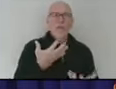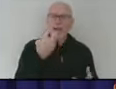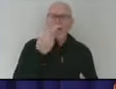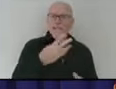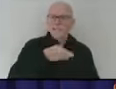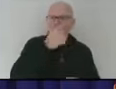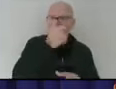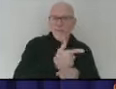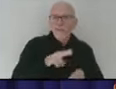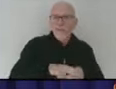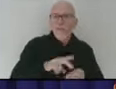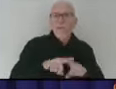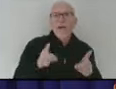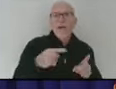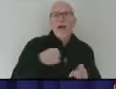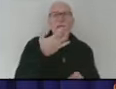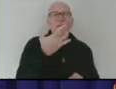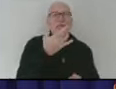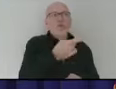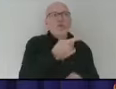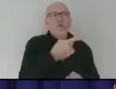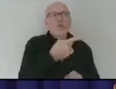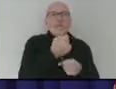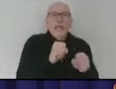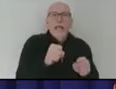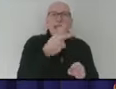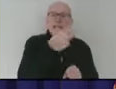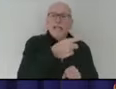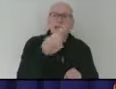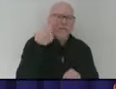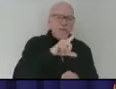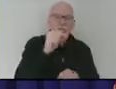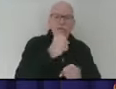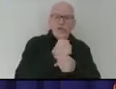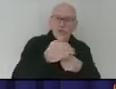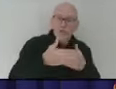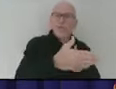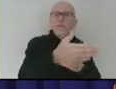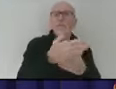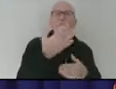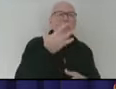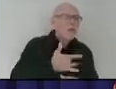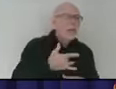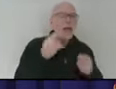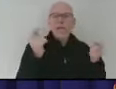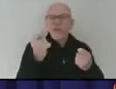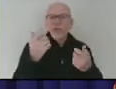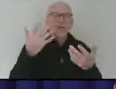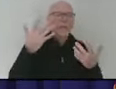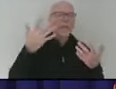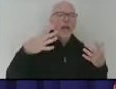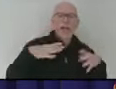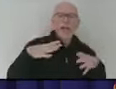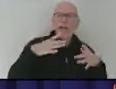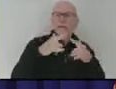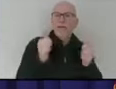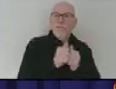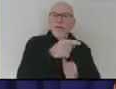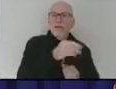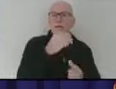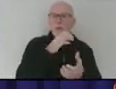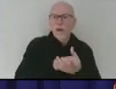I told him I'd rather have him for the next 20 years celebrating birthdays and anniversaries and holidays with him, his